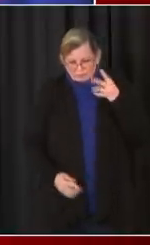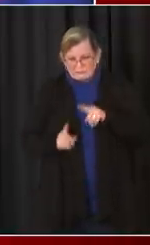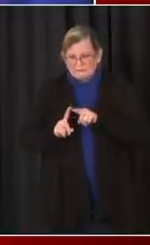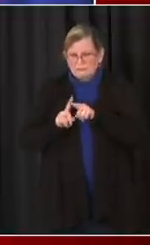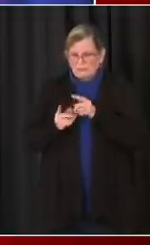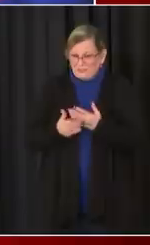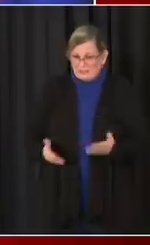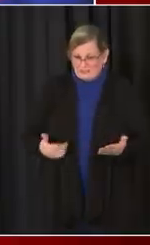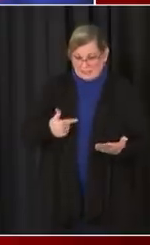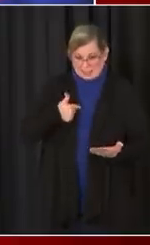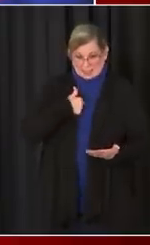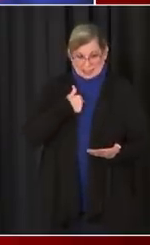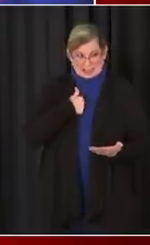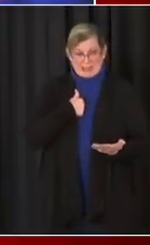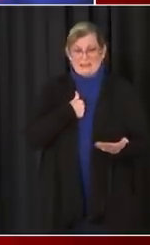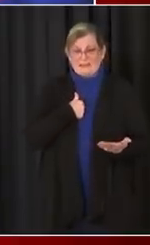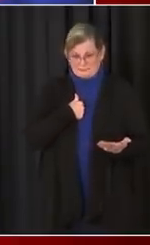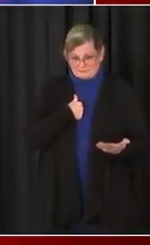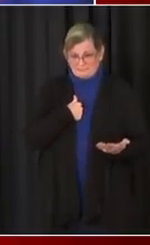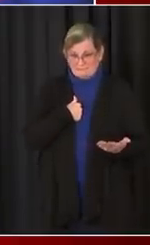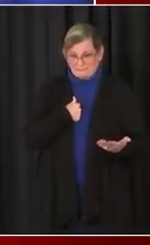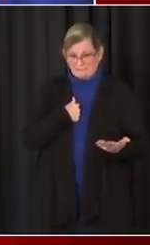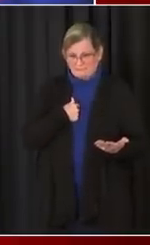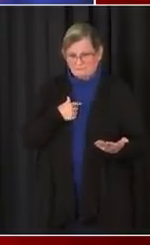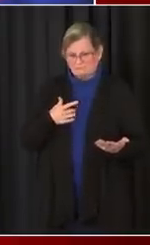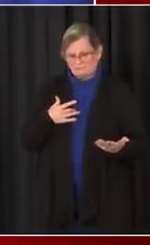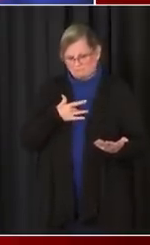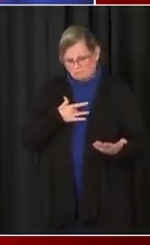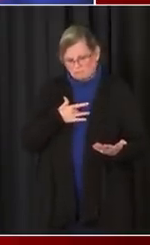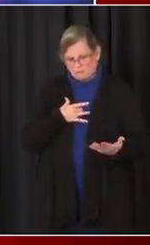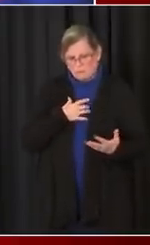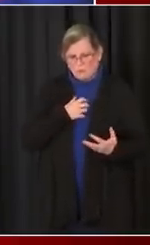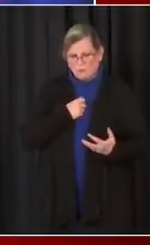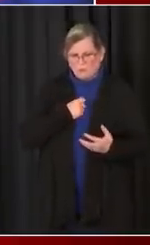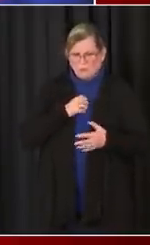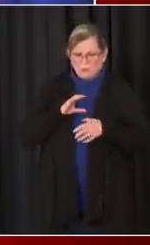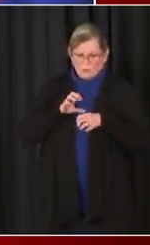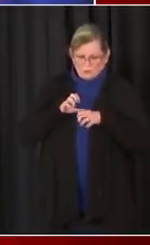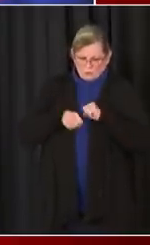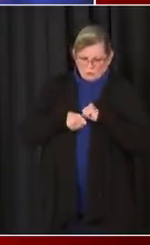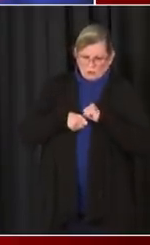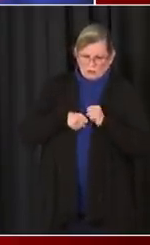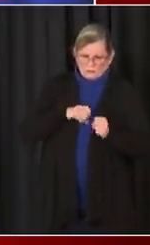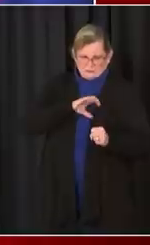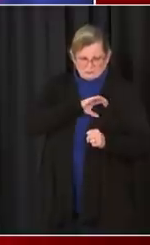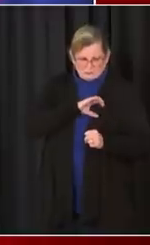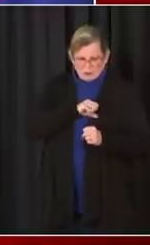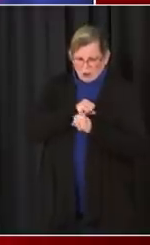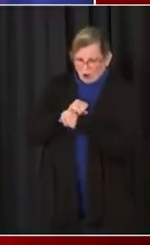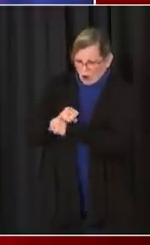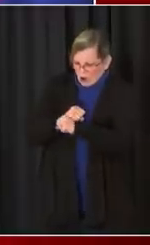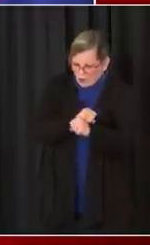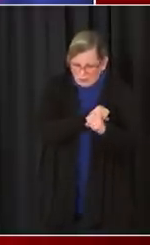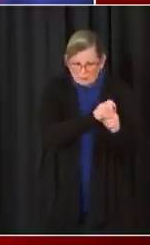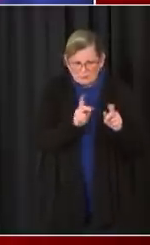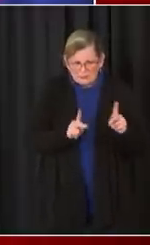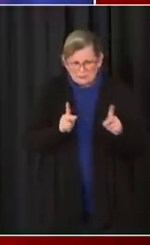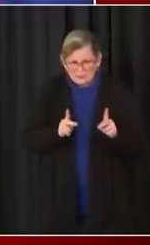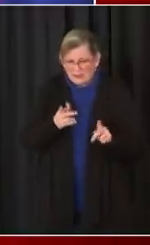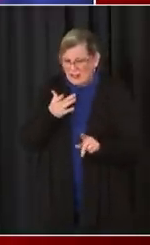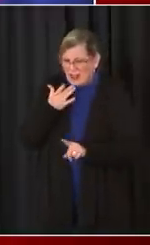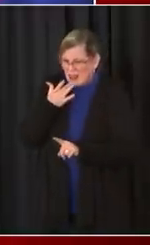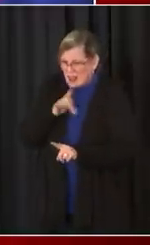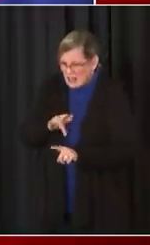am heartened that our police and guards people were able to get control of the building and that